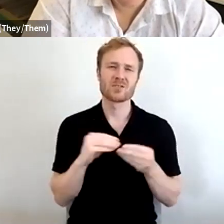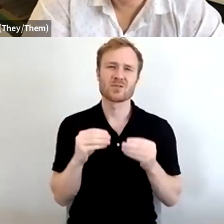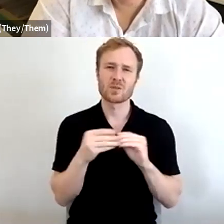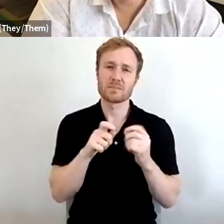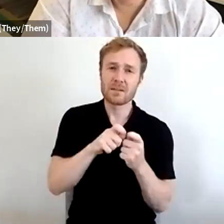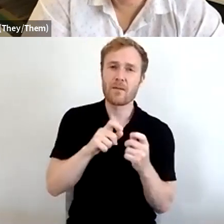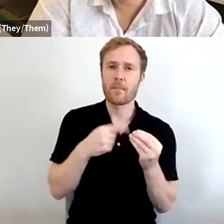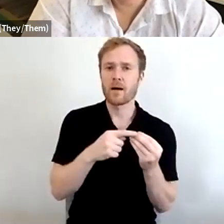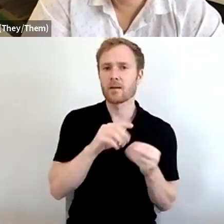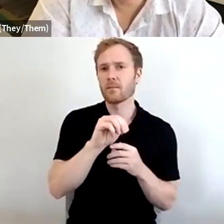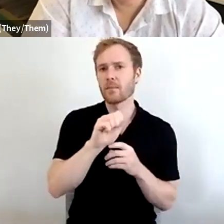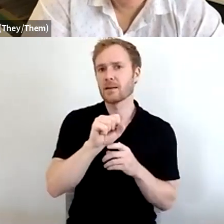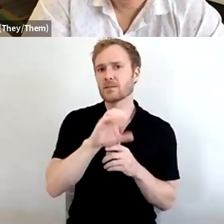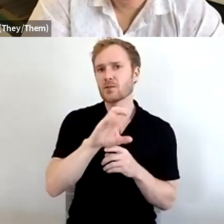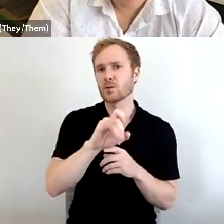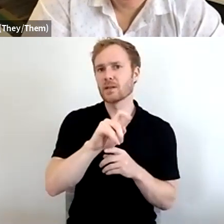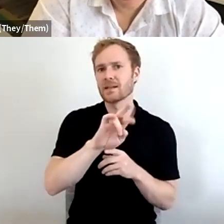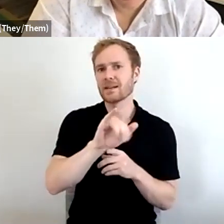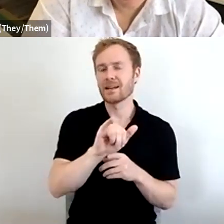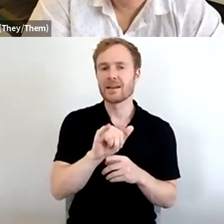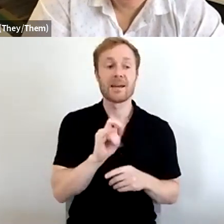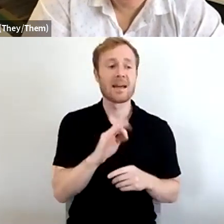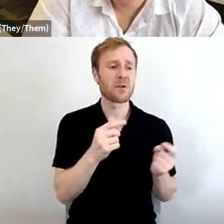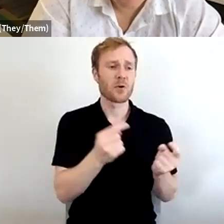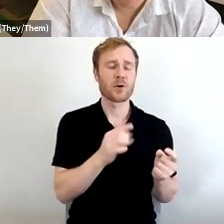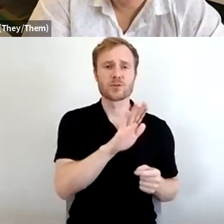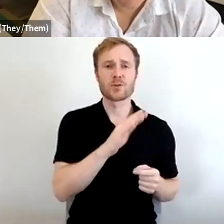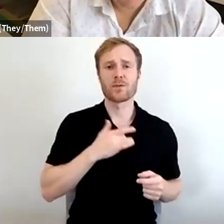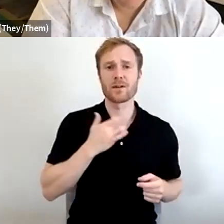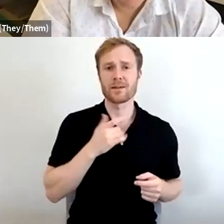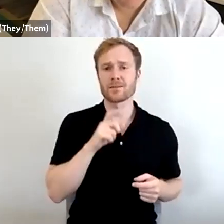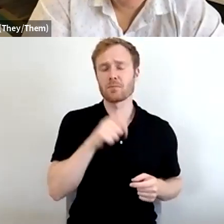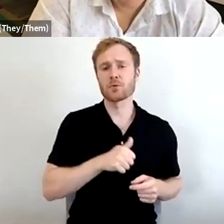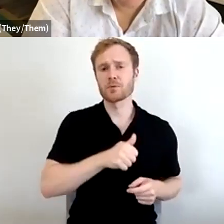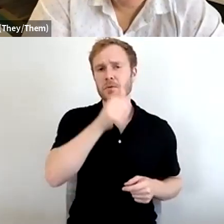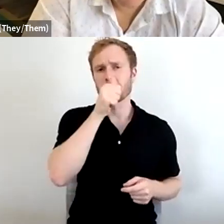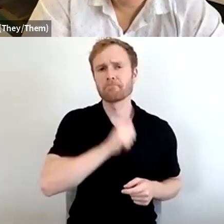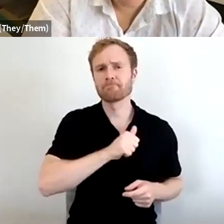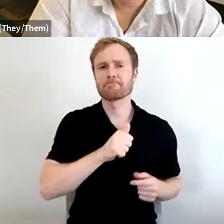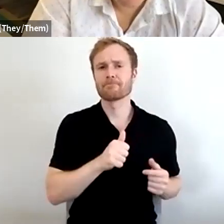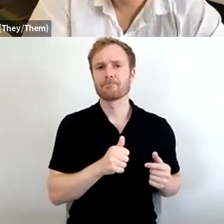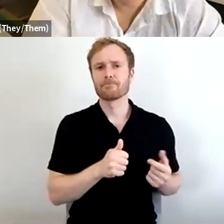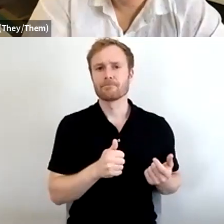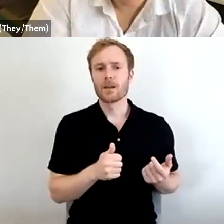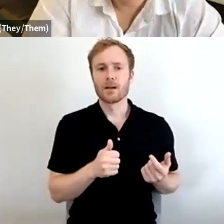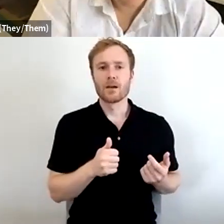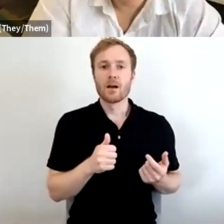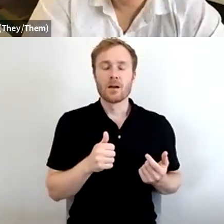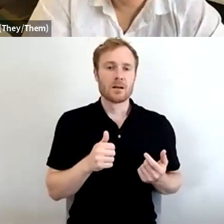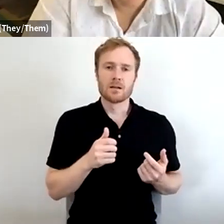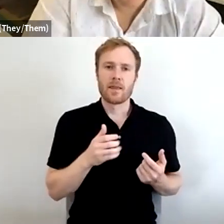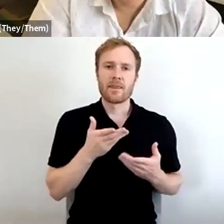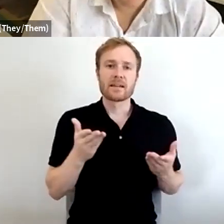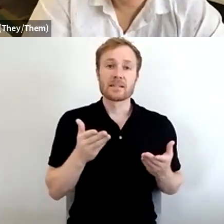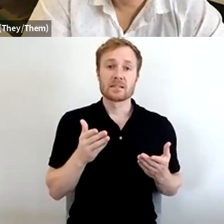your feelings, then you're supposed to put up with it. I mean, the things that I hear from told to my youth, like if